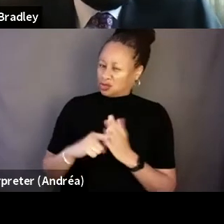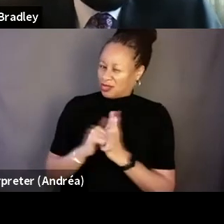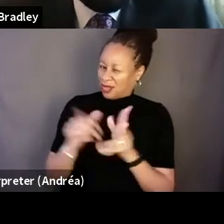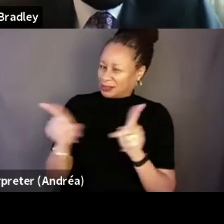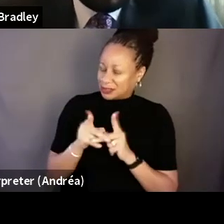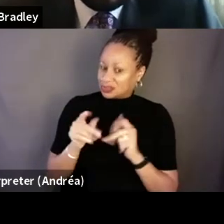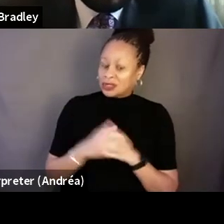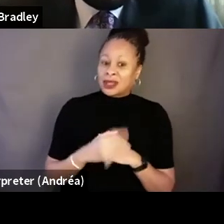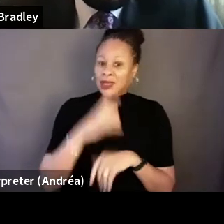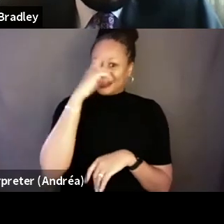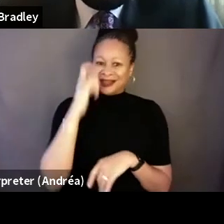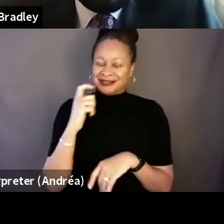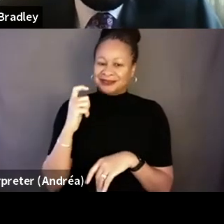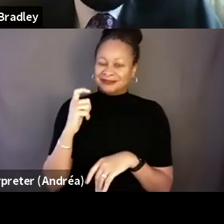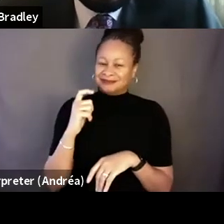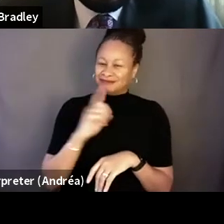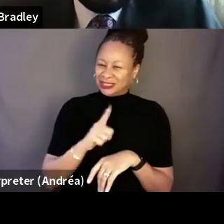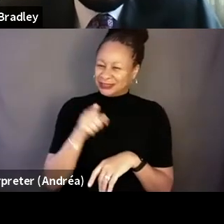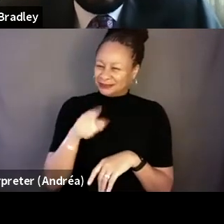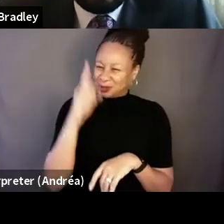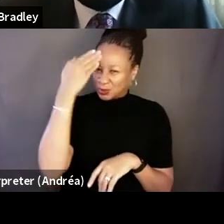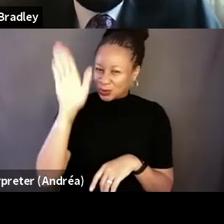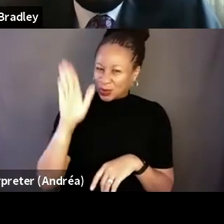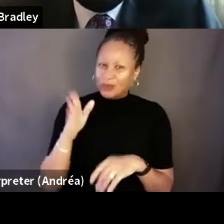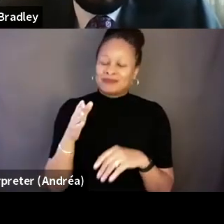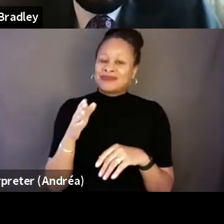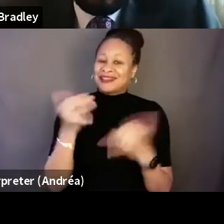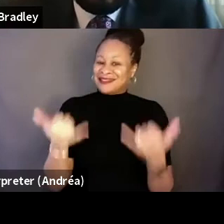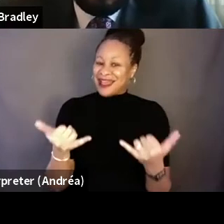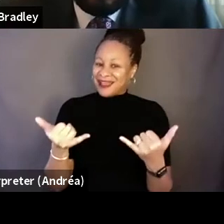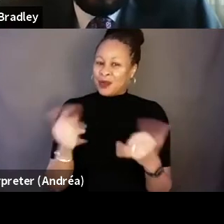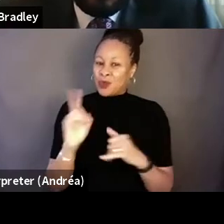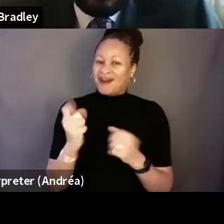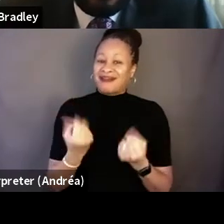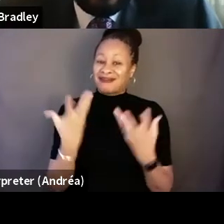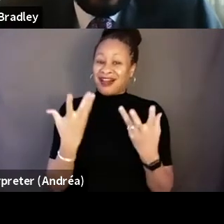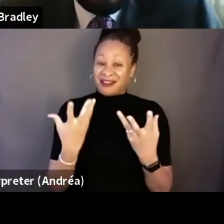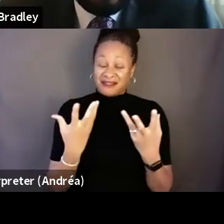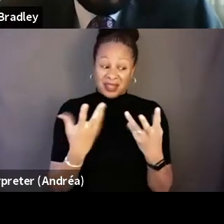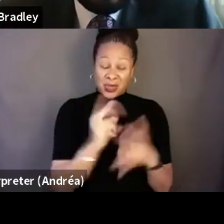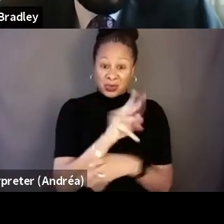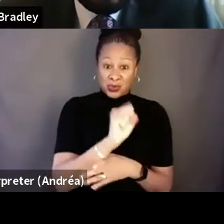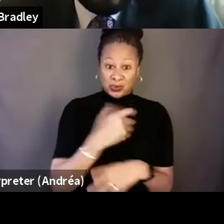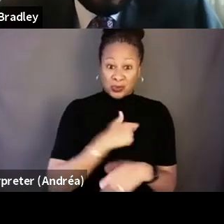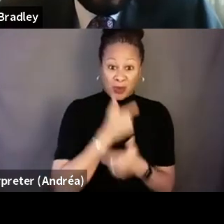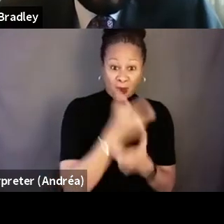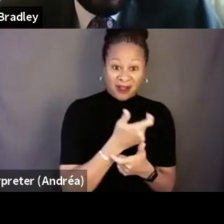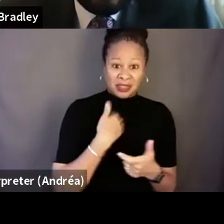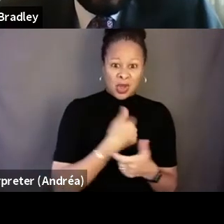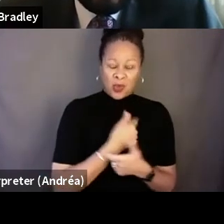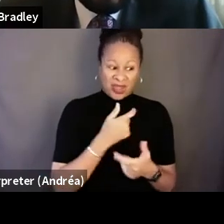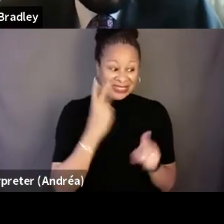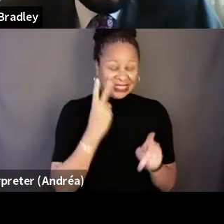because you don't know, especially right now, where a lot of the coverage that we are watching and that we are covering is very